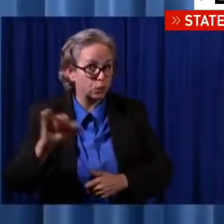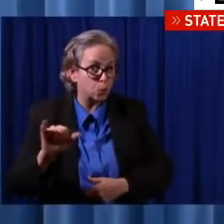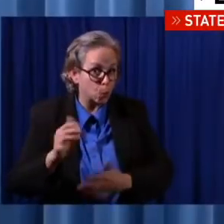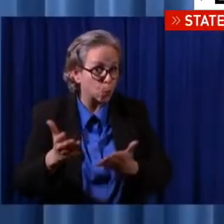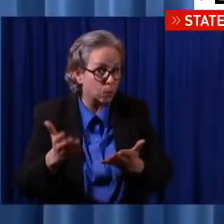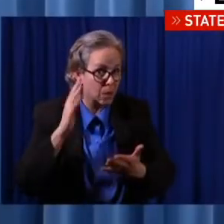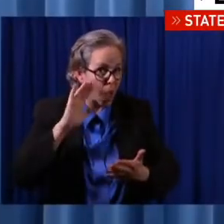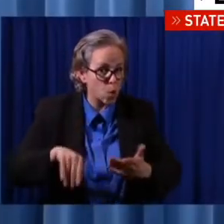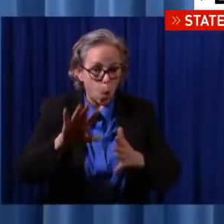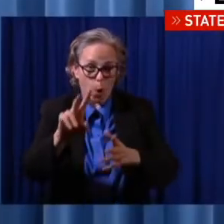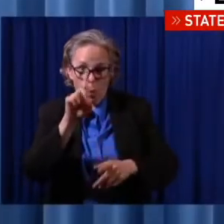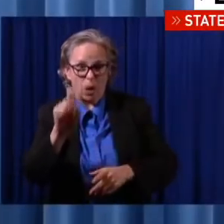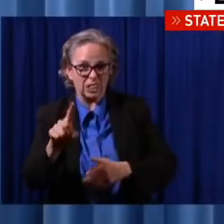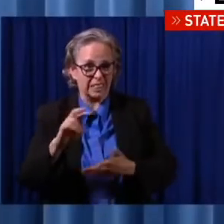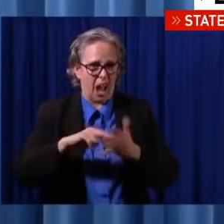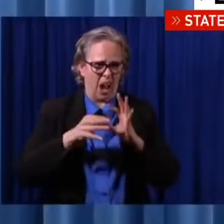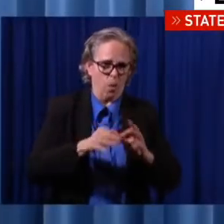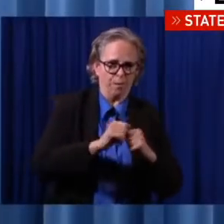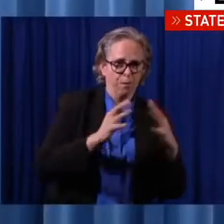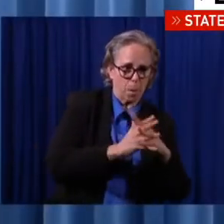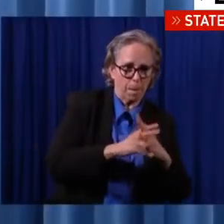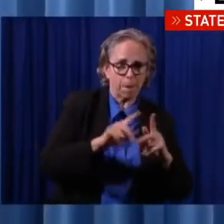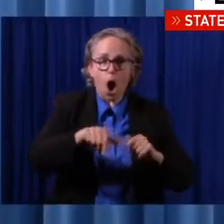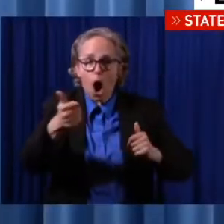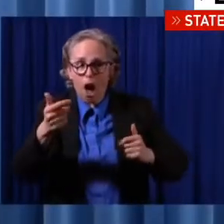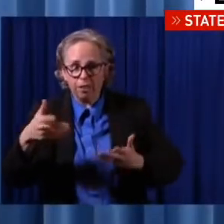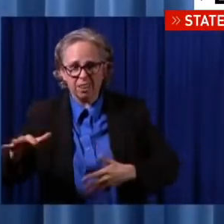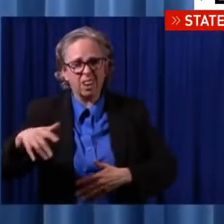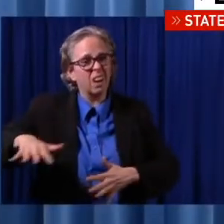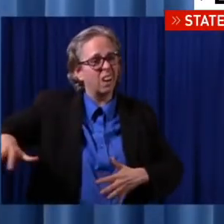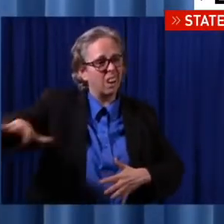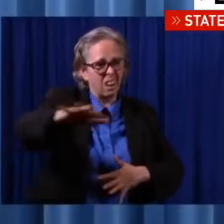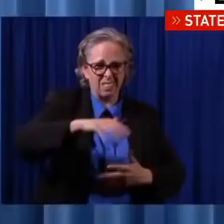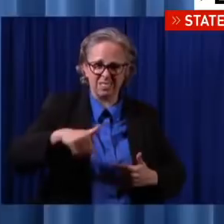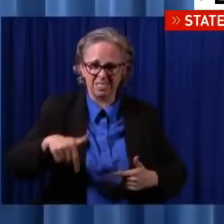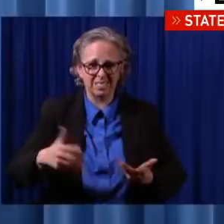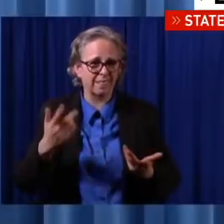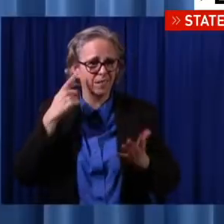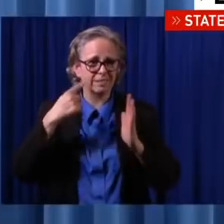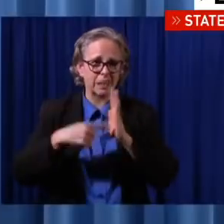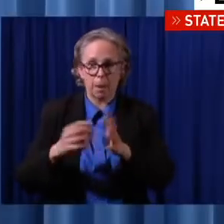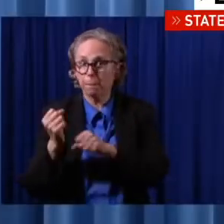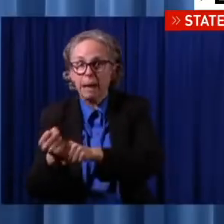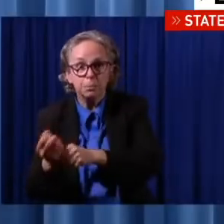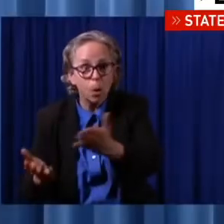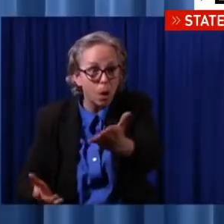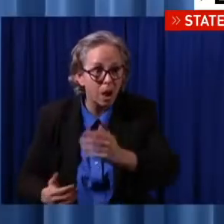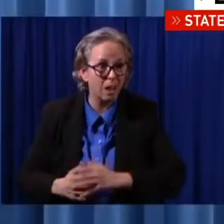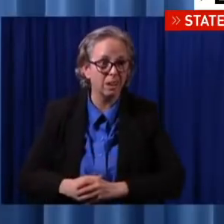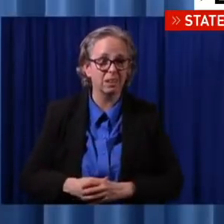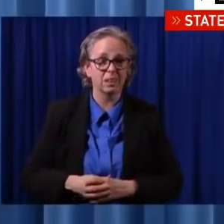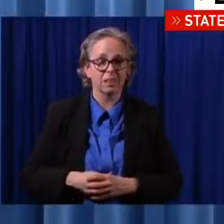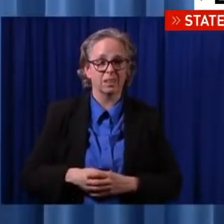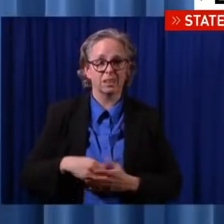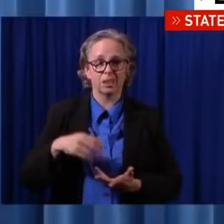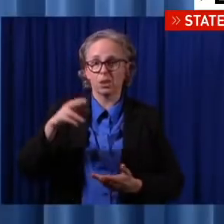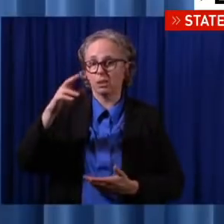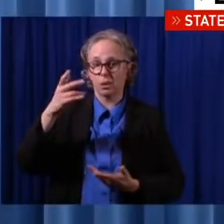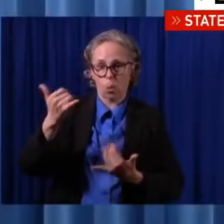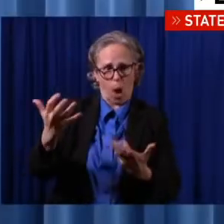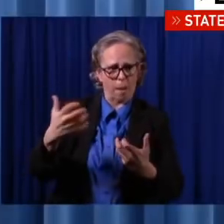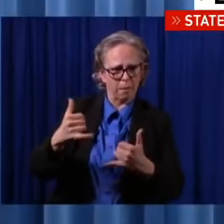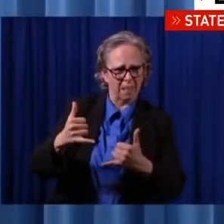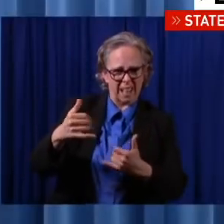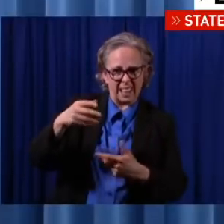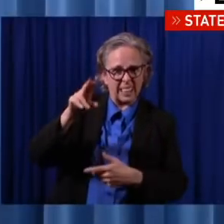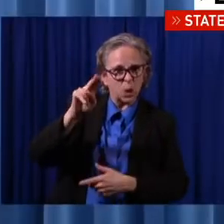There's negotiations going on. Major League Baseball and the Players Union, they've come forward with a plan to